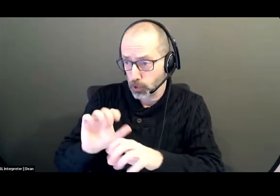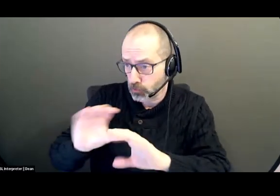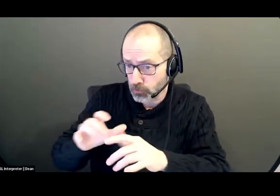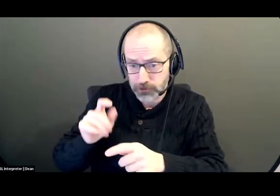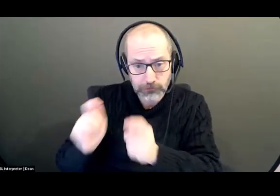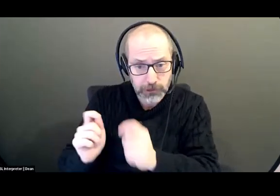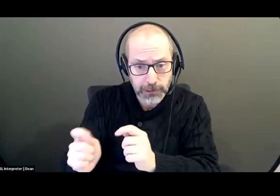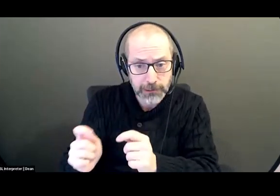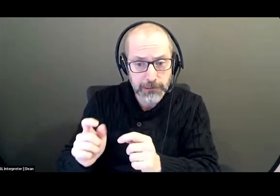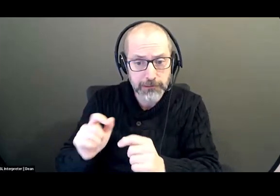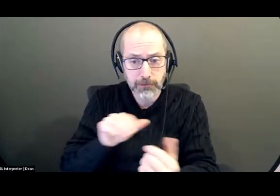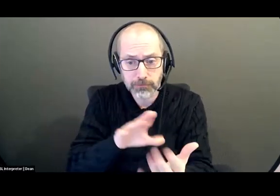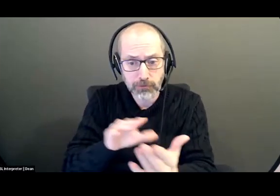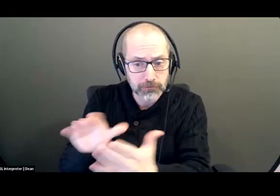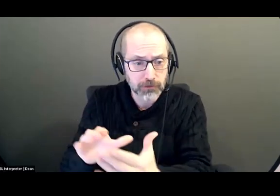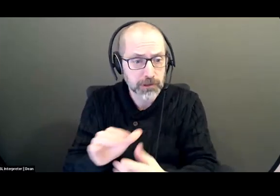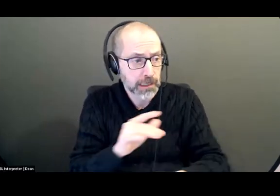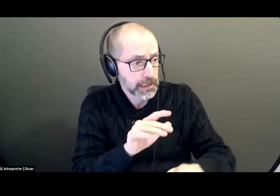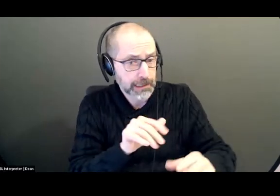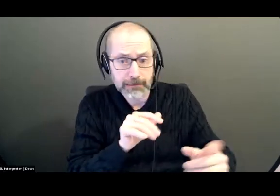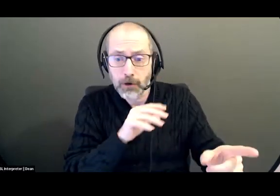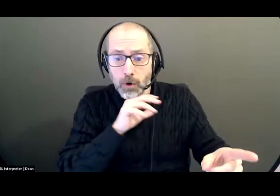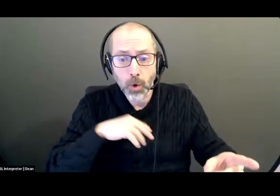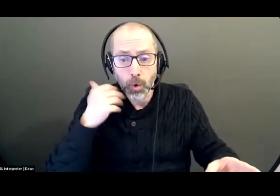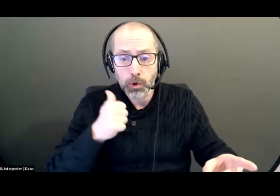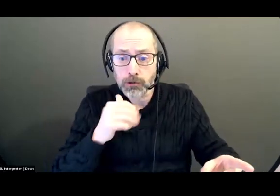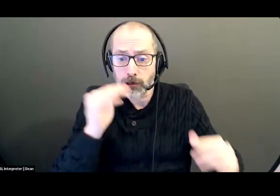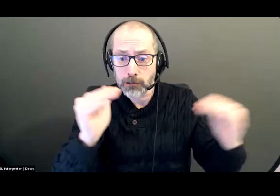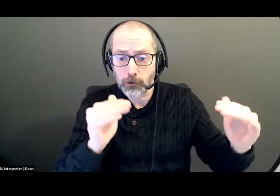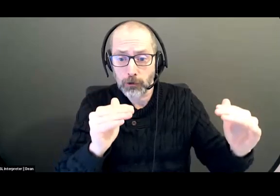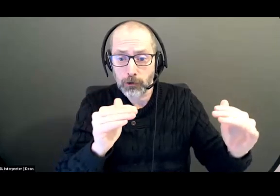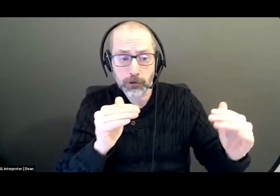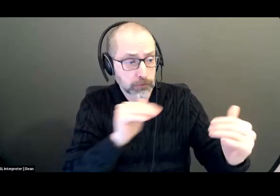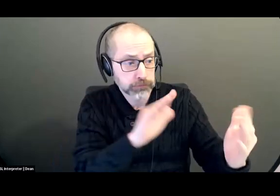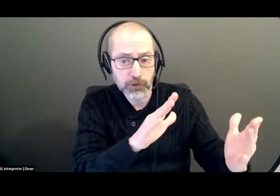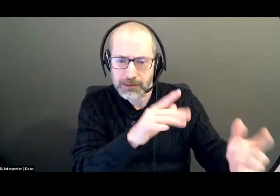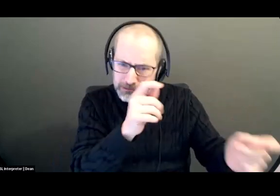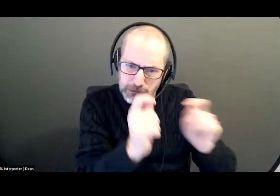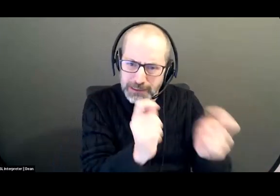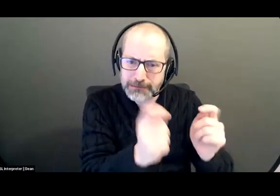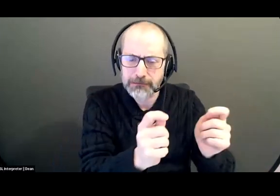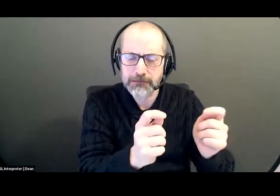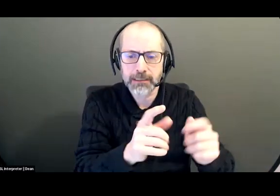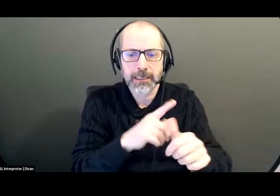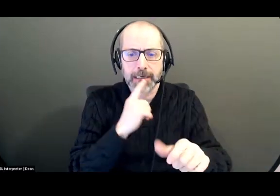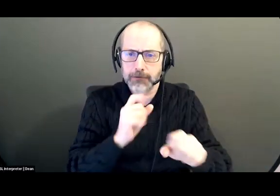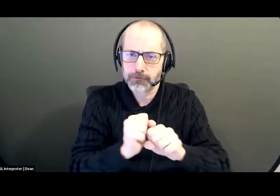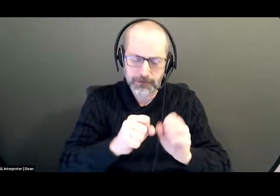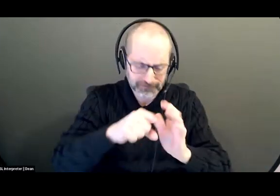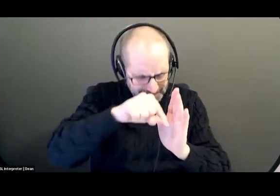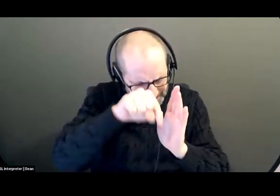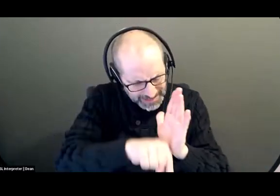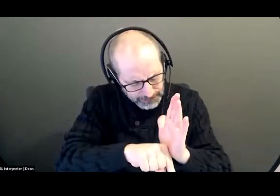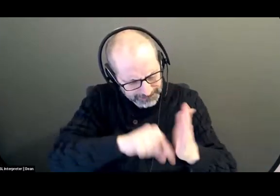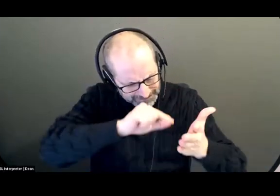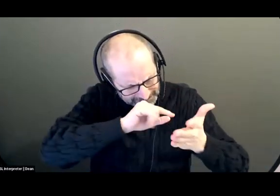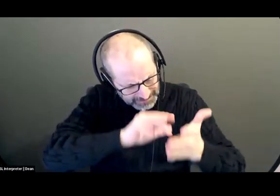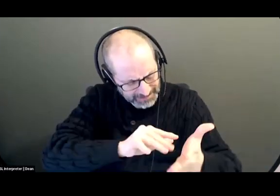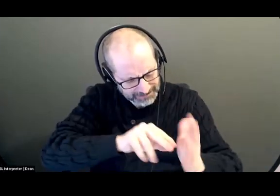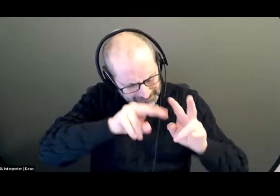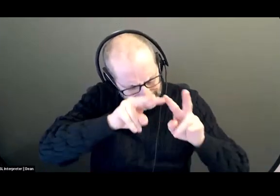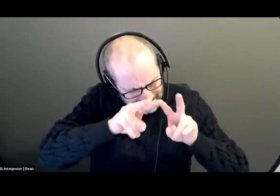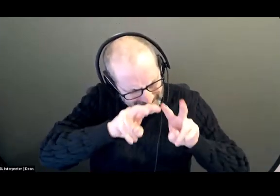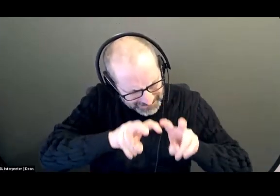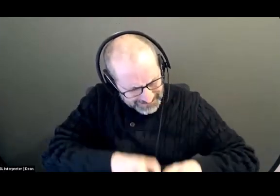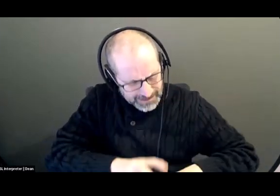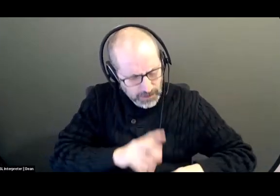our partnerships and within our working groups. We changed how we approached working with our older adults. And we